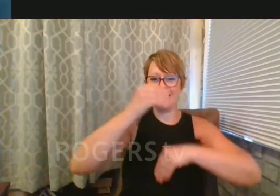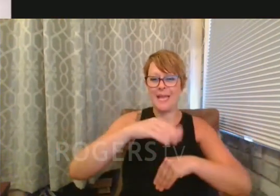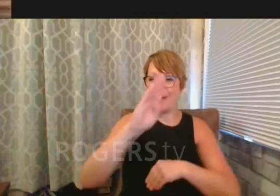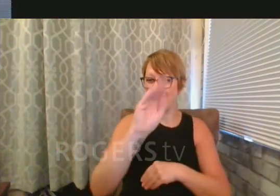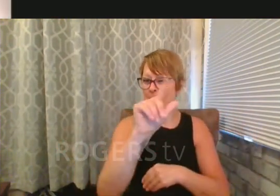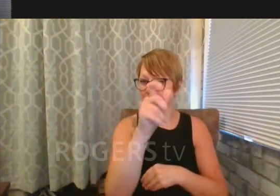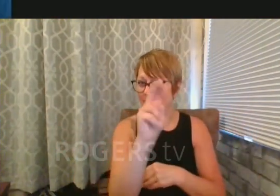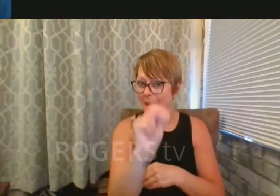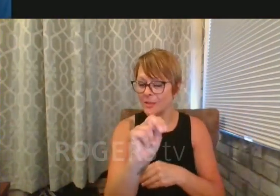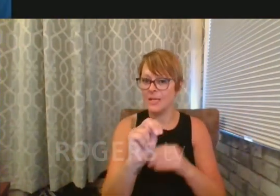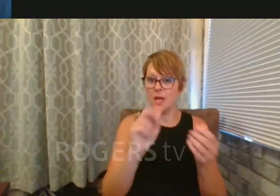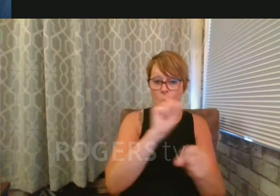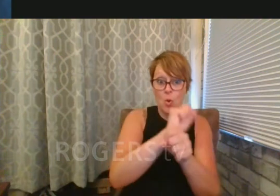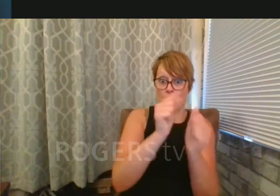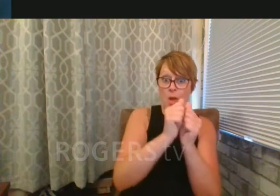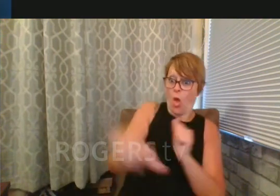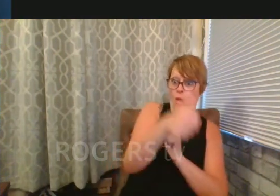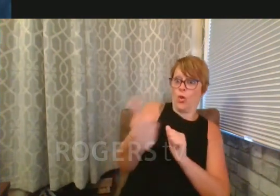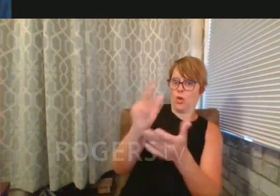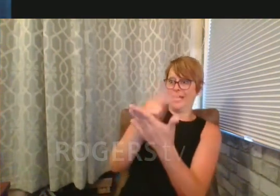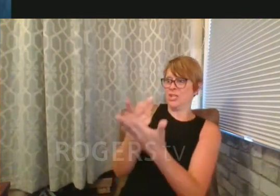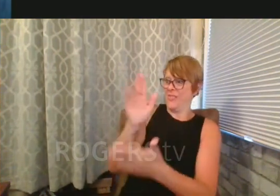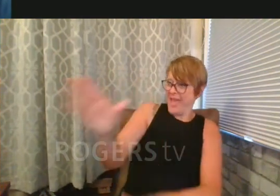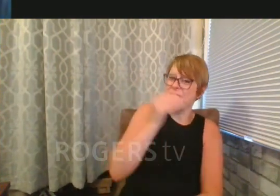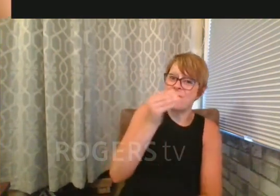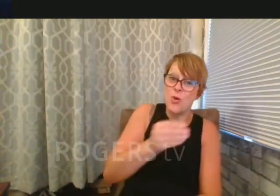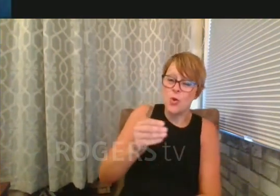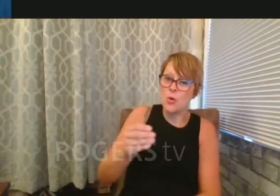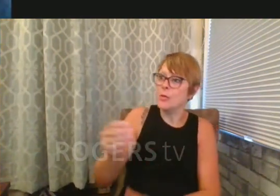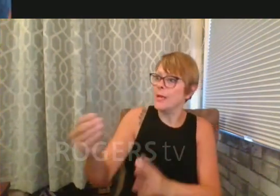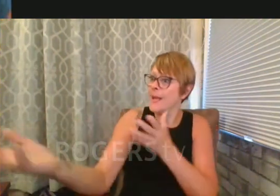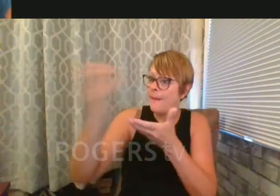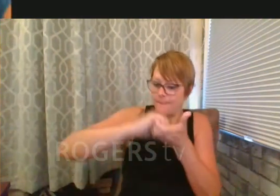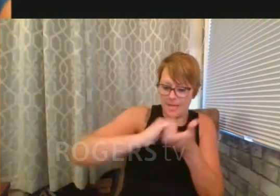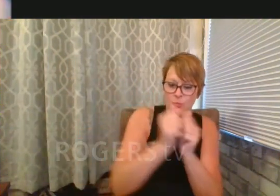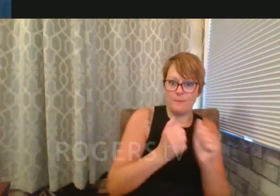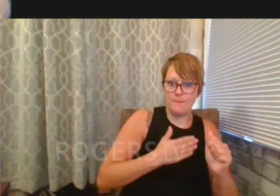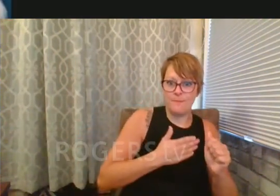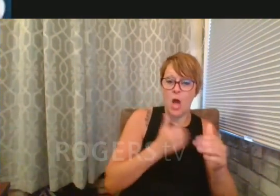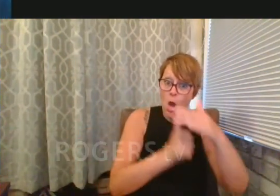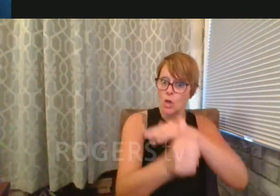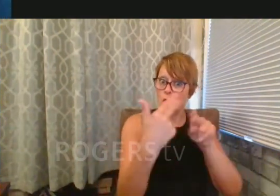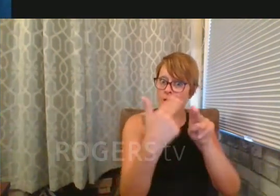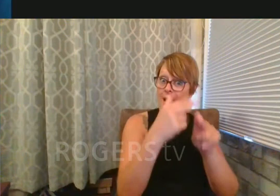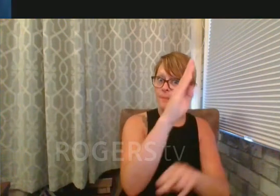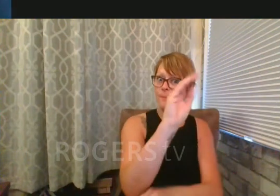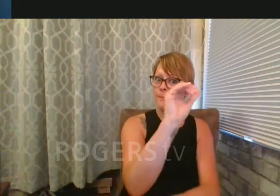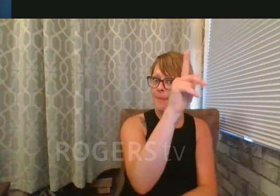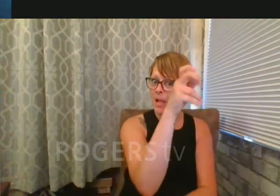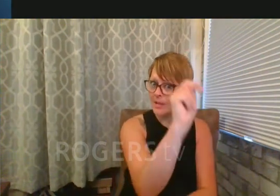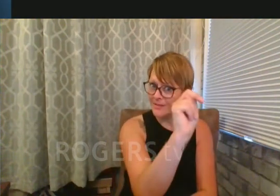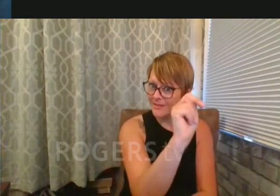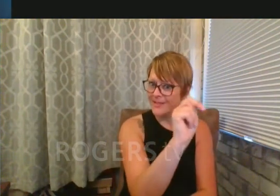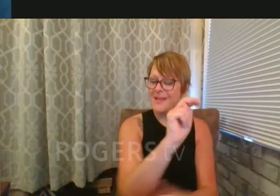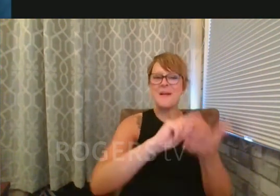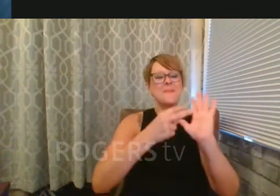other kitchens to bring their own food here and do something out of here under the name Balkan Kitchen. So it is very important